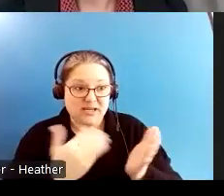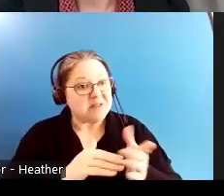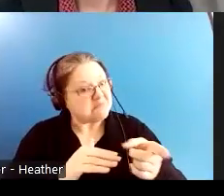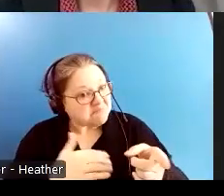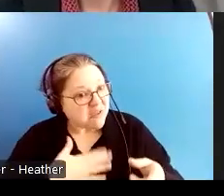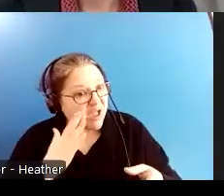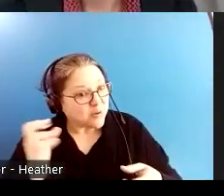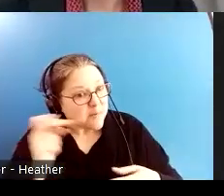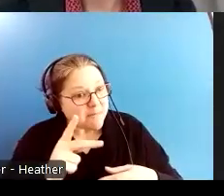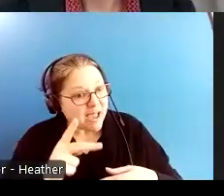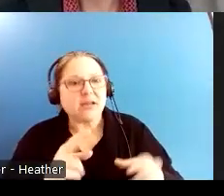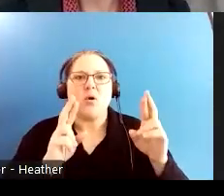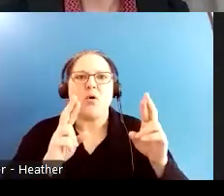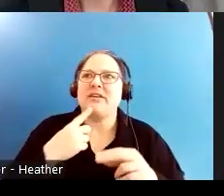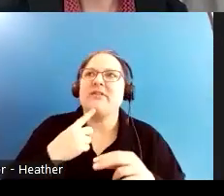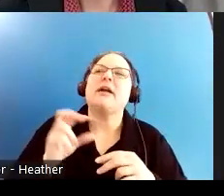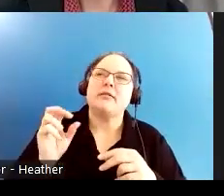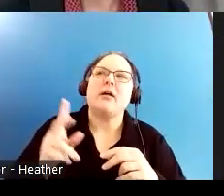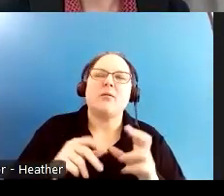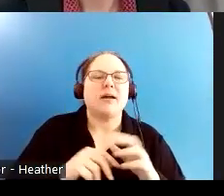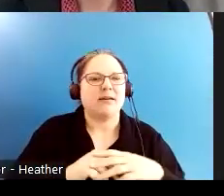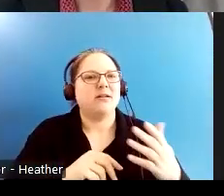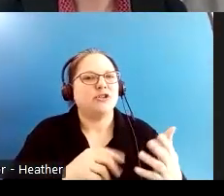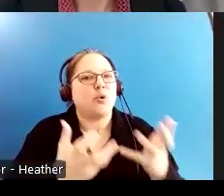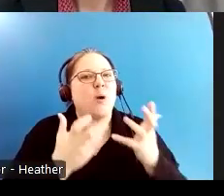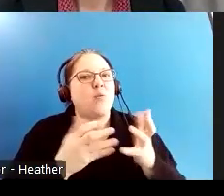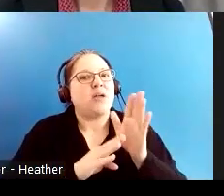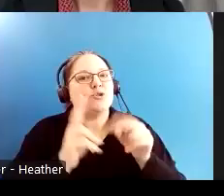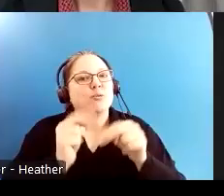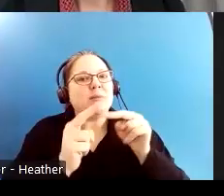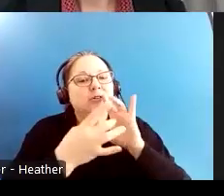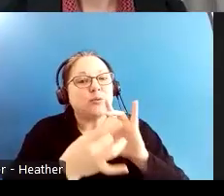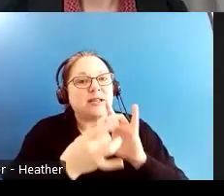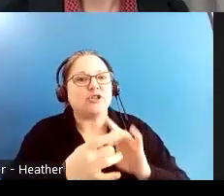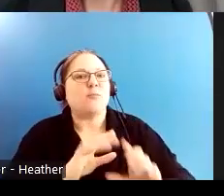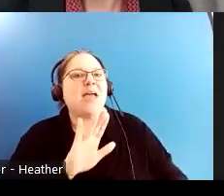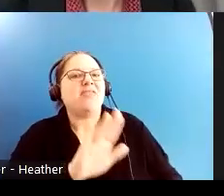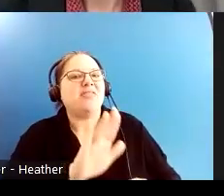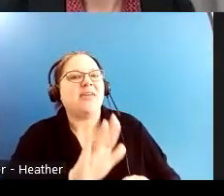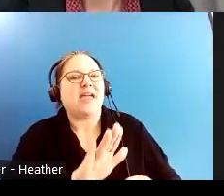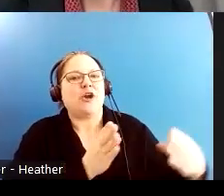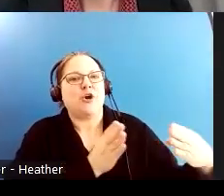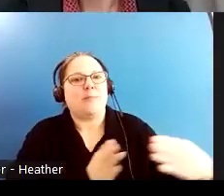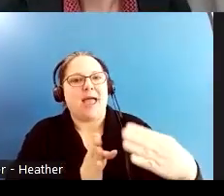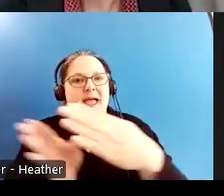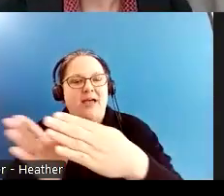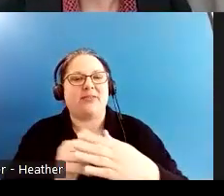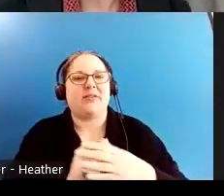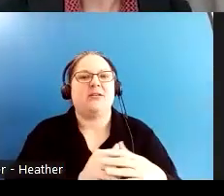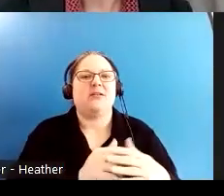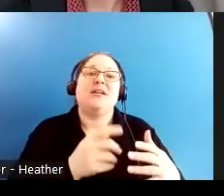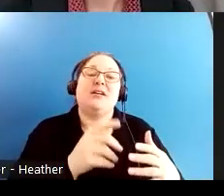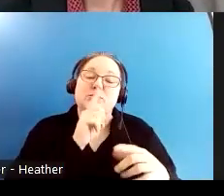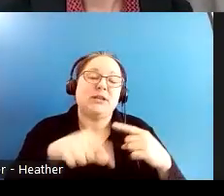trying to have this relationship with them on their own terms. That involves building respect and building trust.